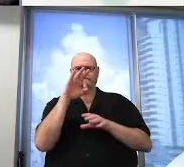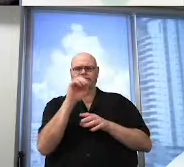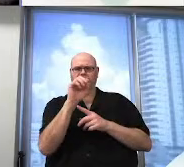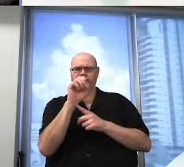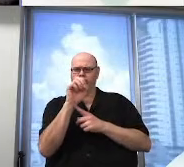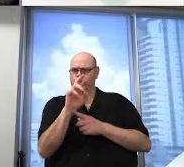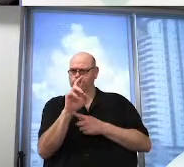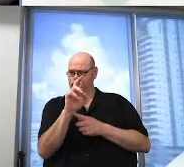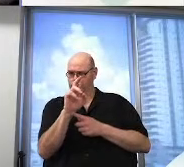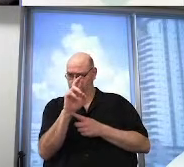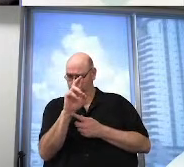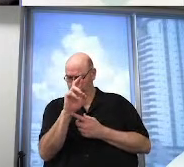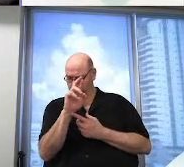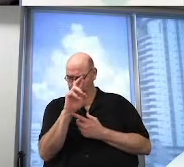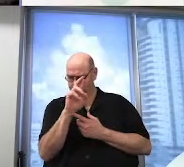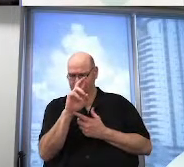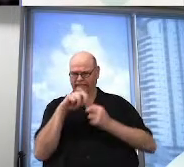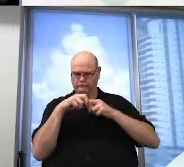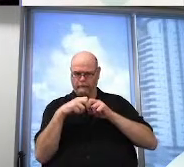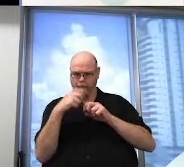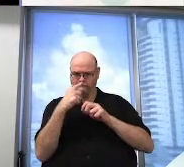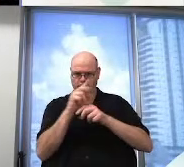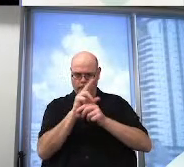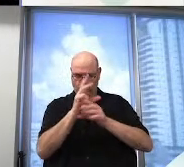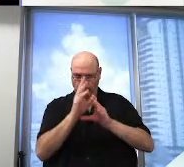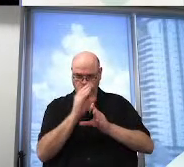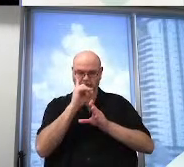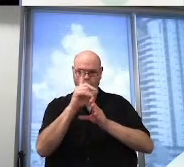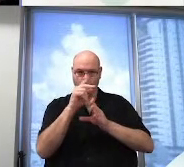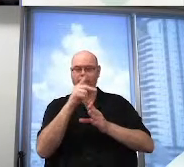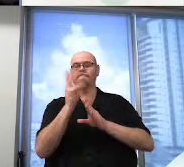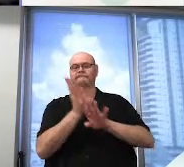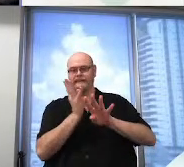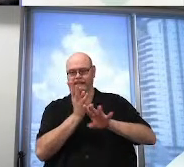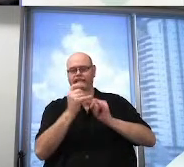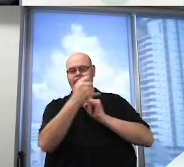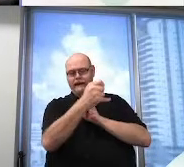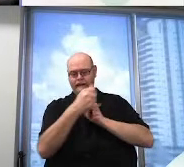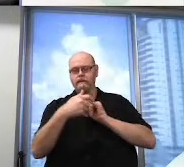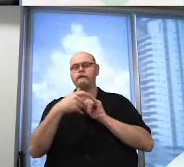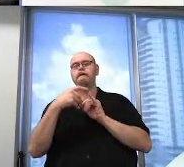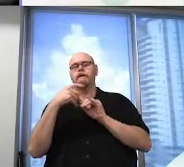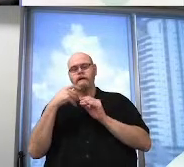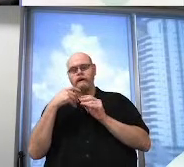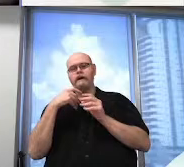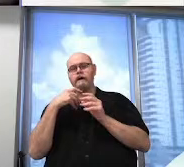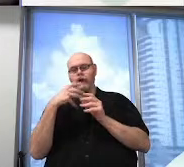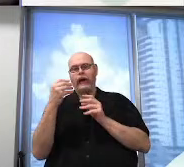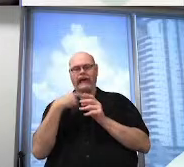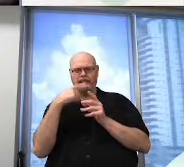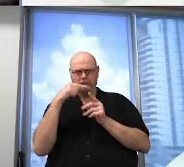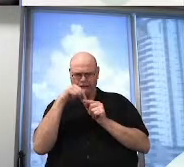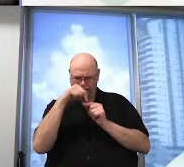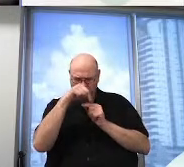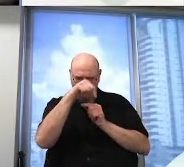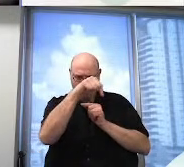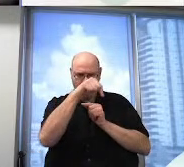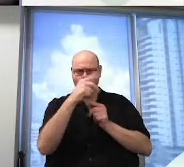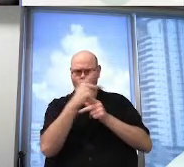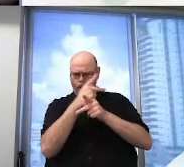that's problematic for our customers, and we will do an assessment of that line, and we will pick out the worst spots along